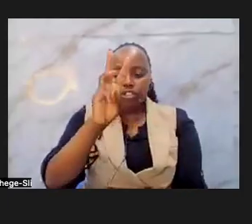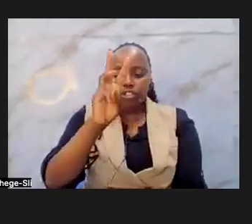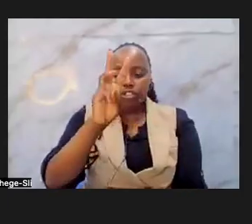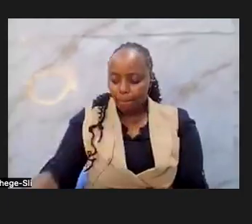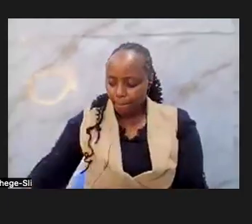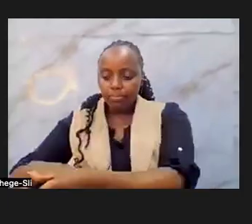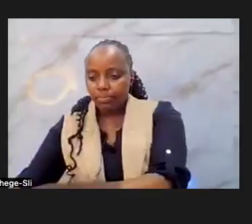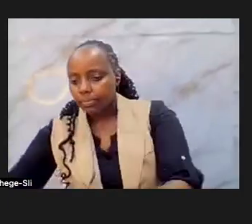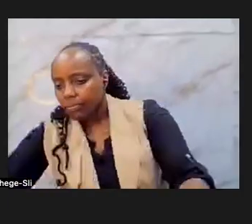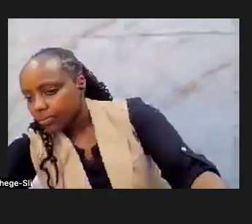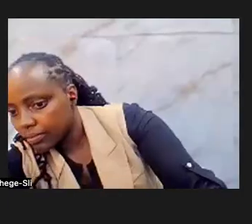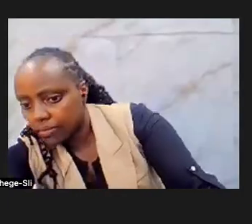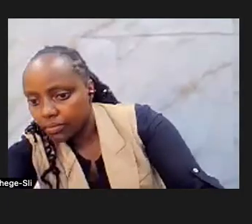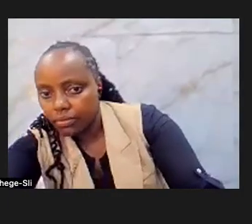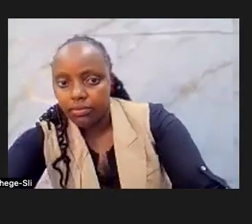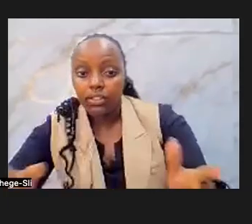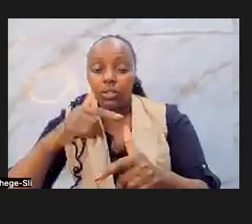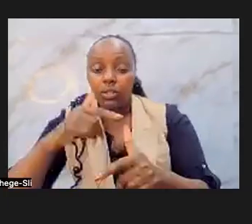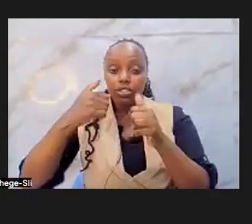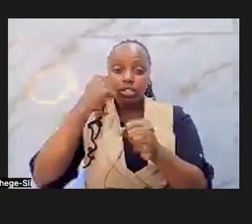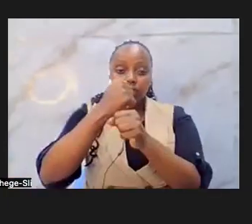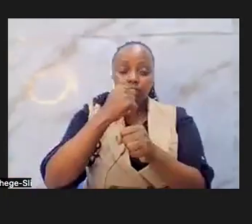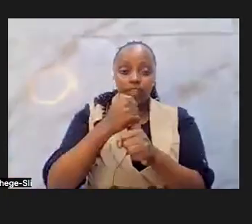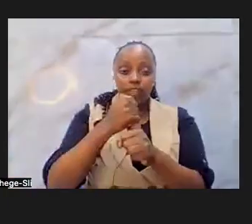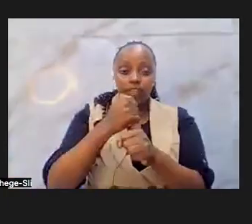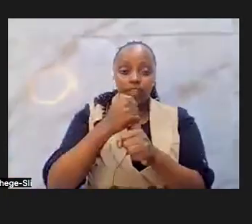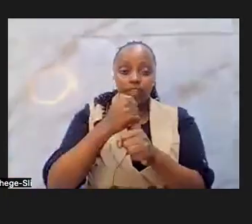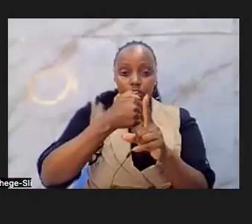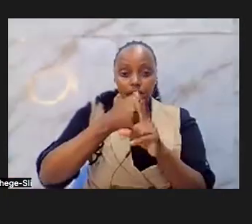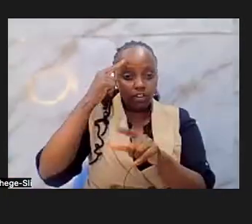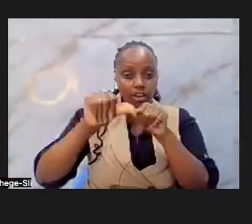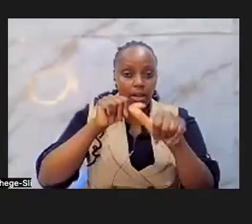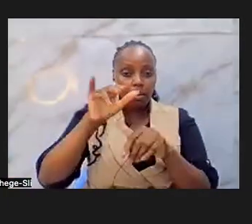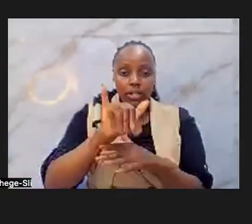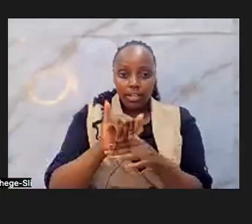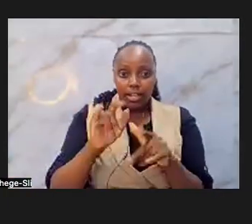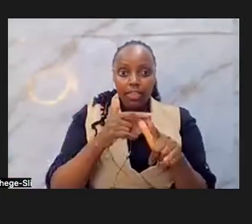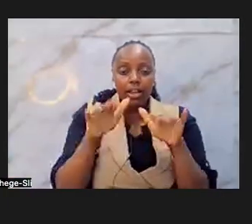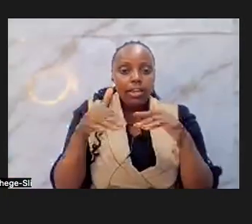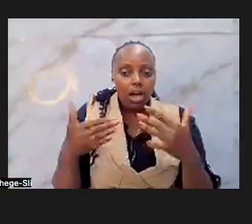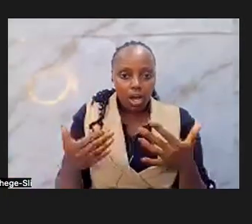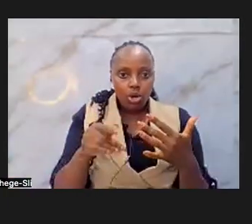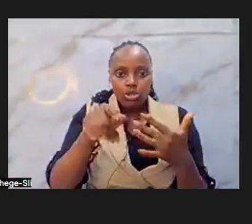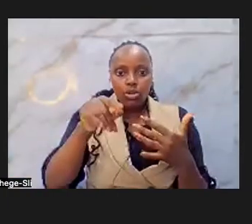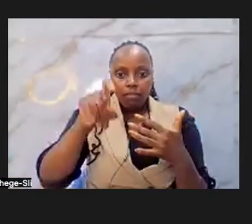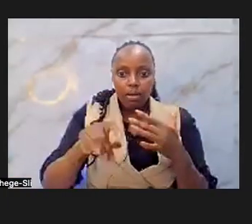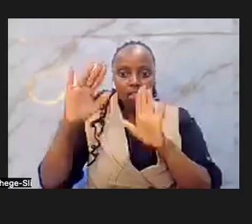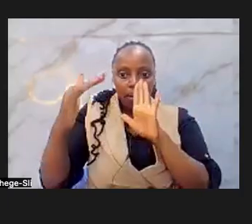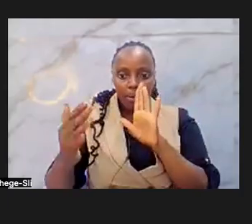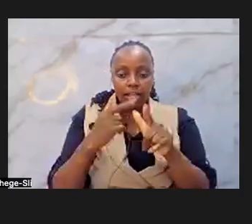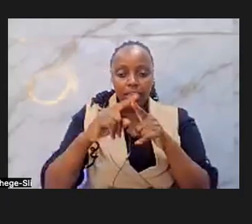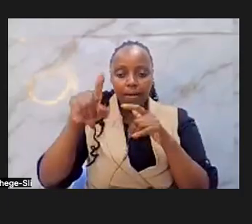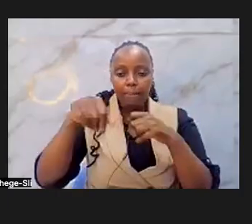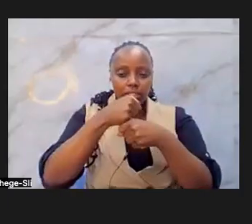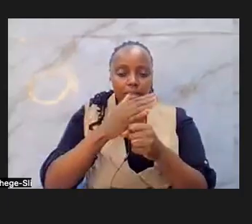the extreme, you have those who are advocates against it. So the way that you have to approach this is you have to make sure doing this work